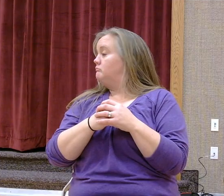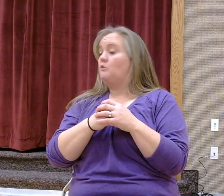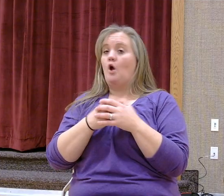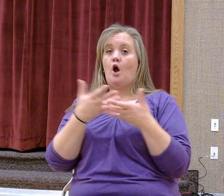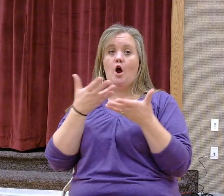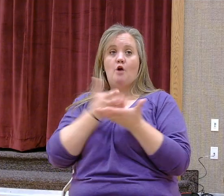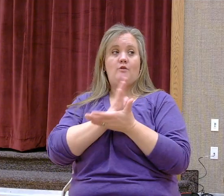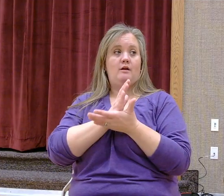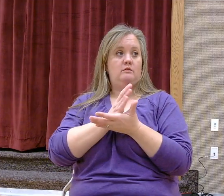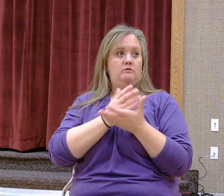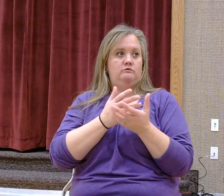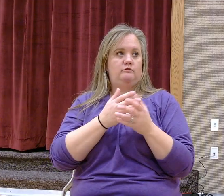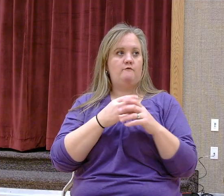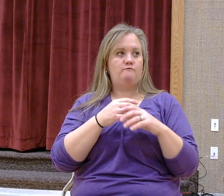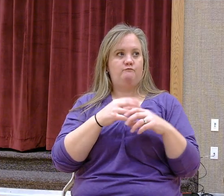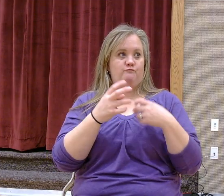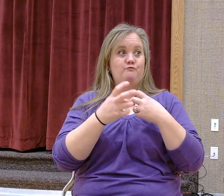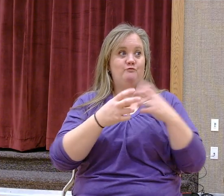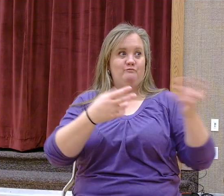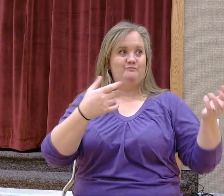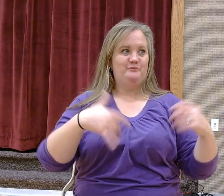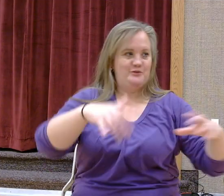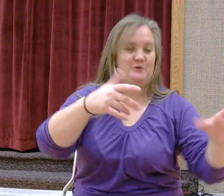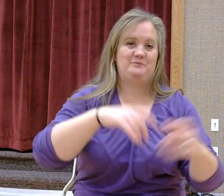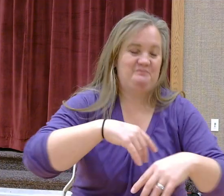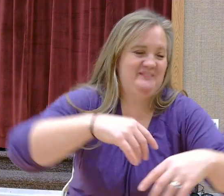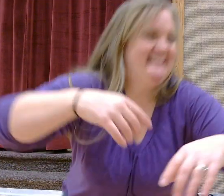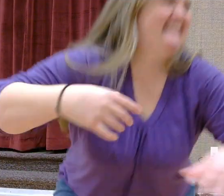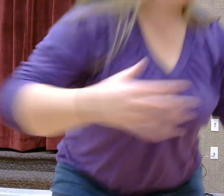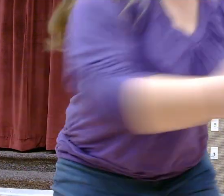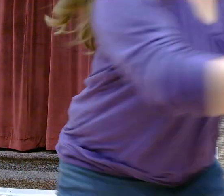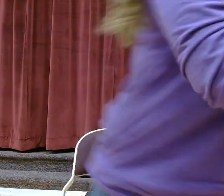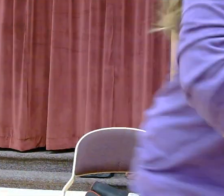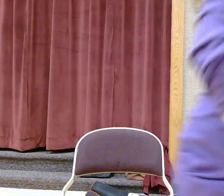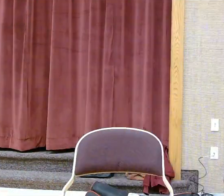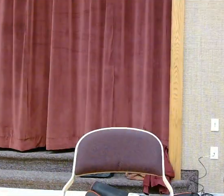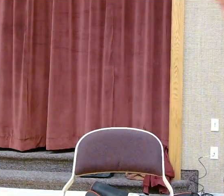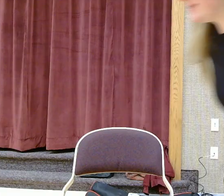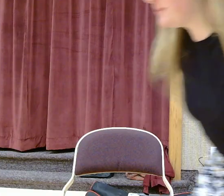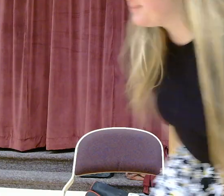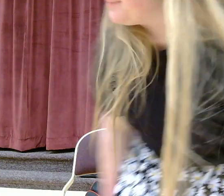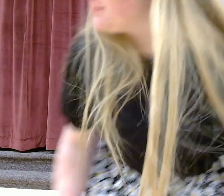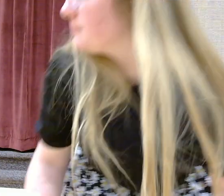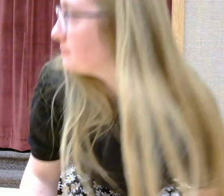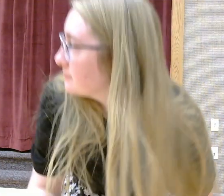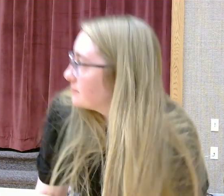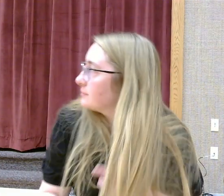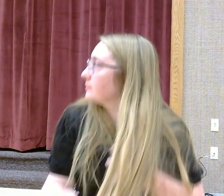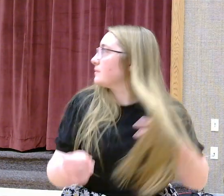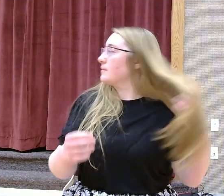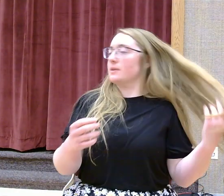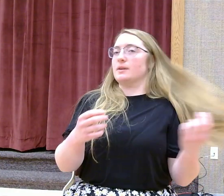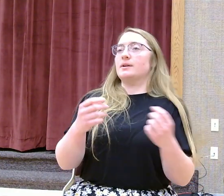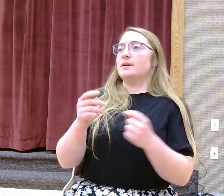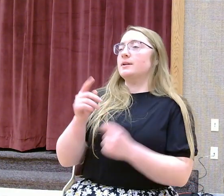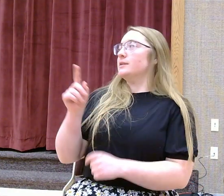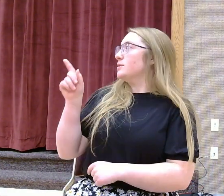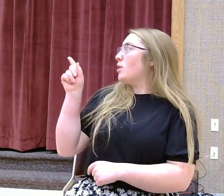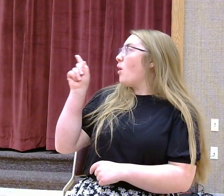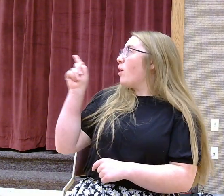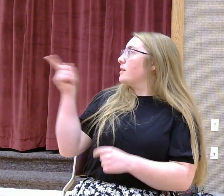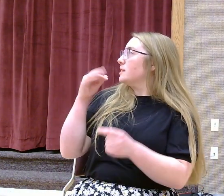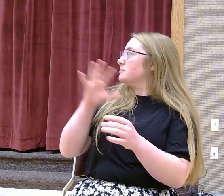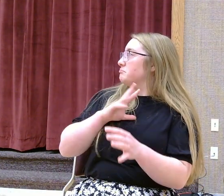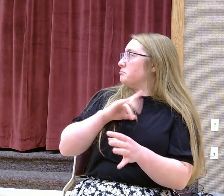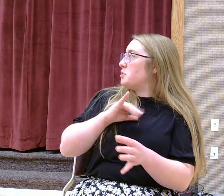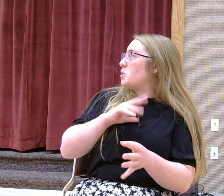right, fractures, dislocations. So that's what this is. This can come in some of your, this is kind of cool. It's a